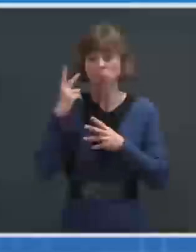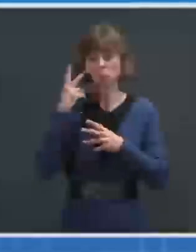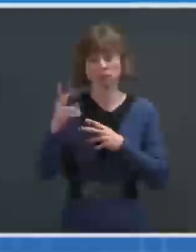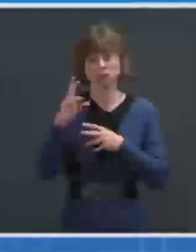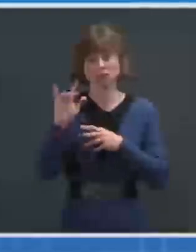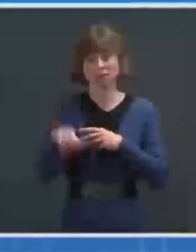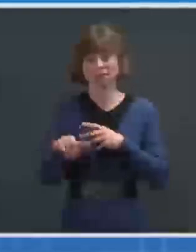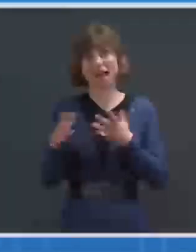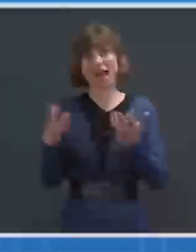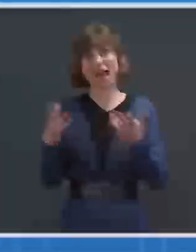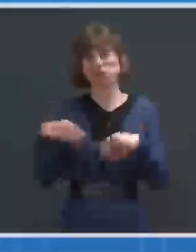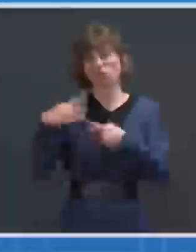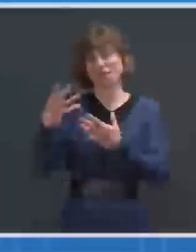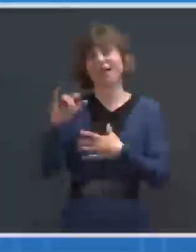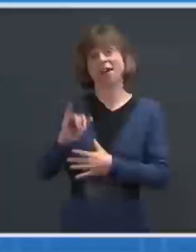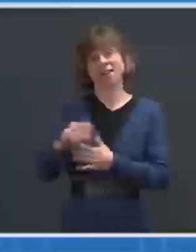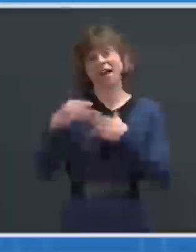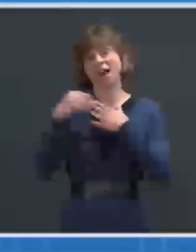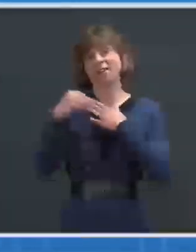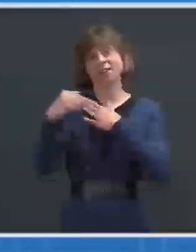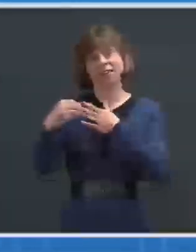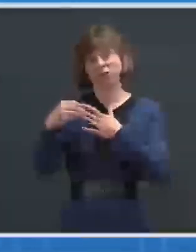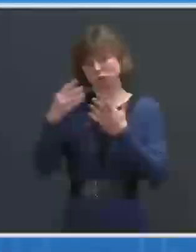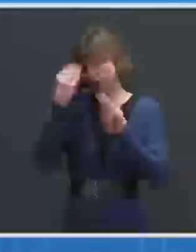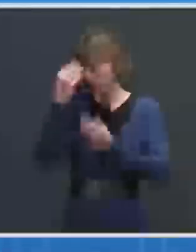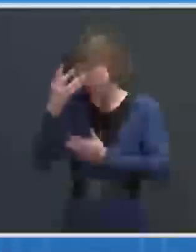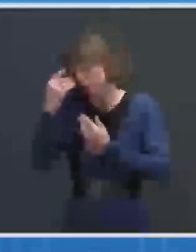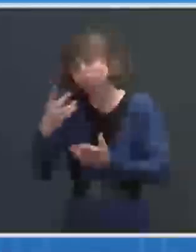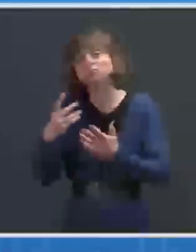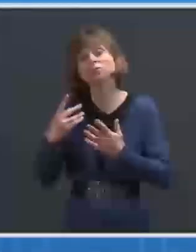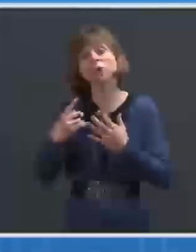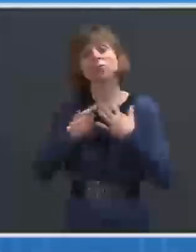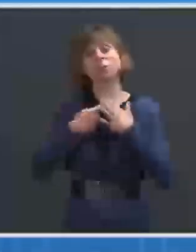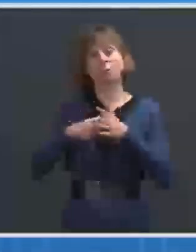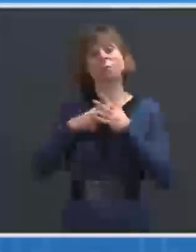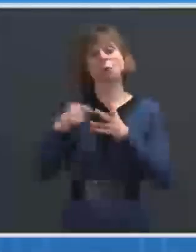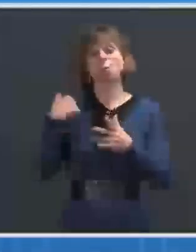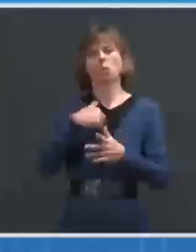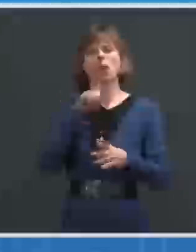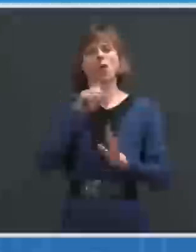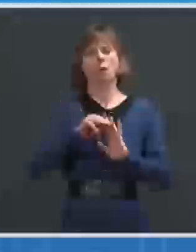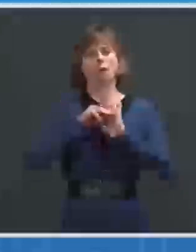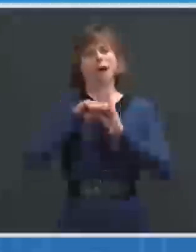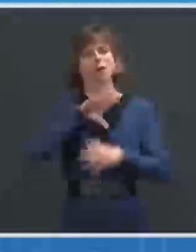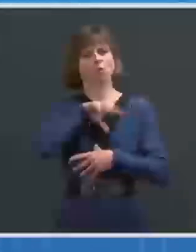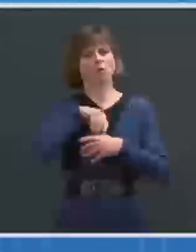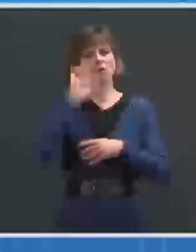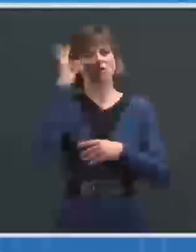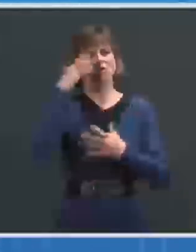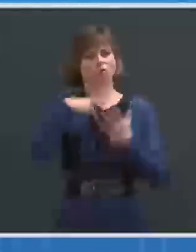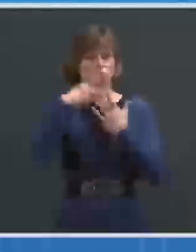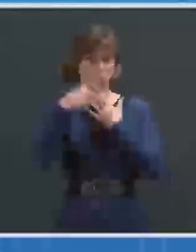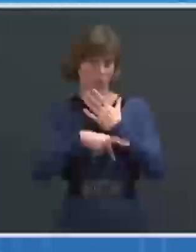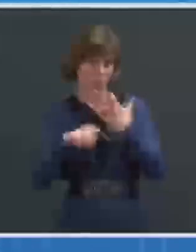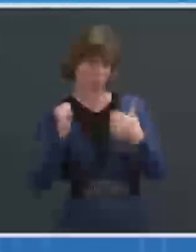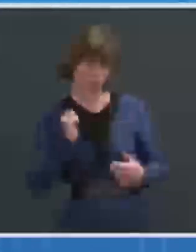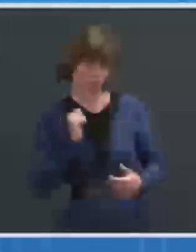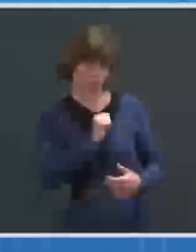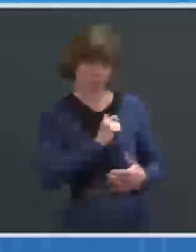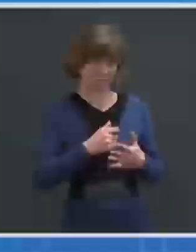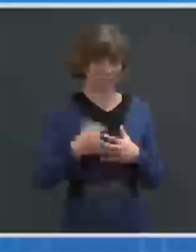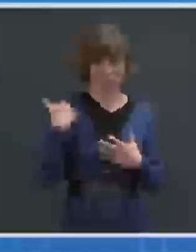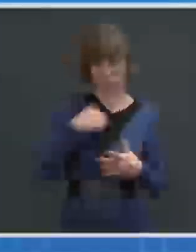guidance upfront. We are modeling that within the federal programs. And then, as we said, we will be